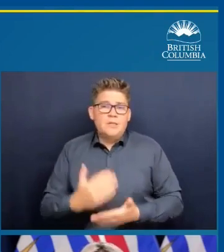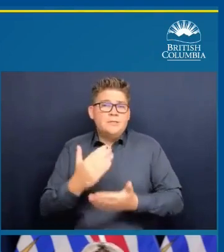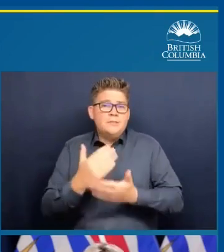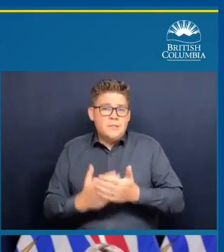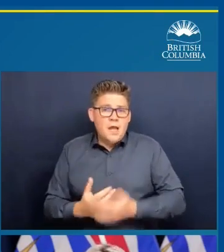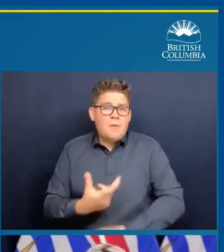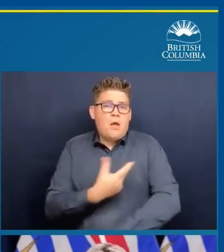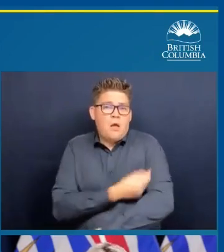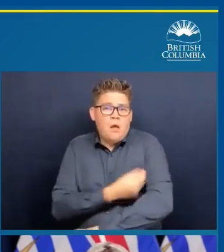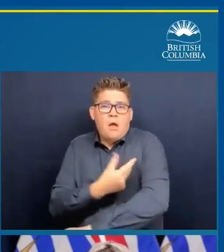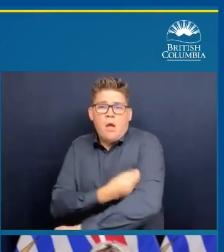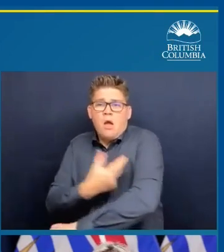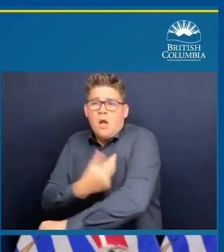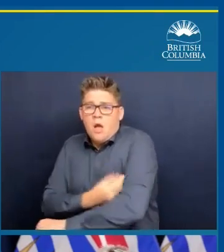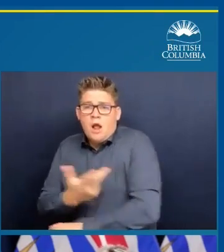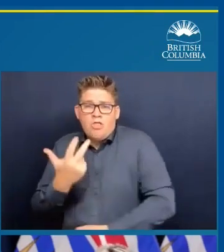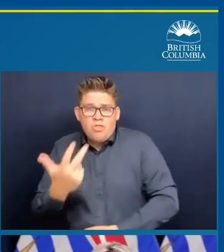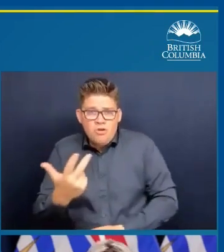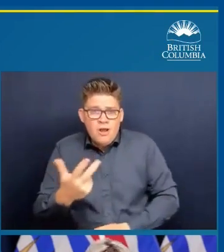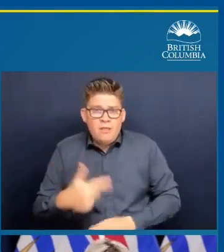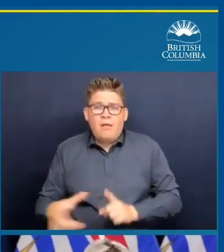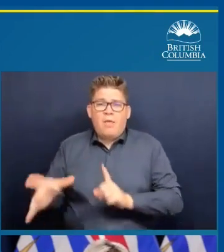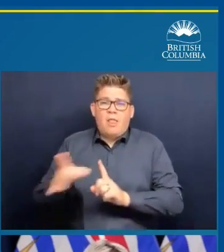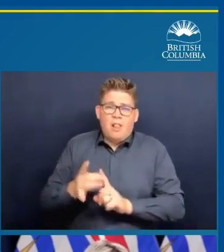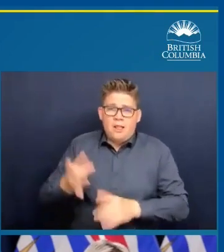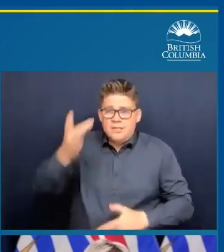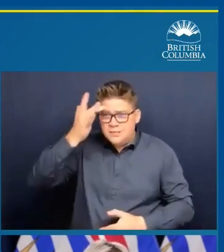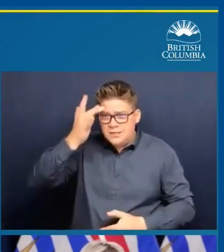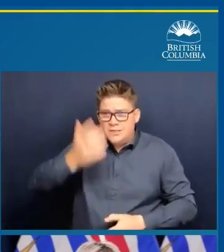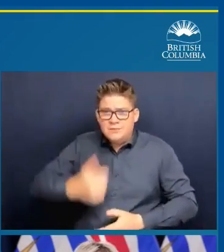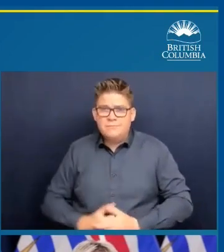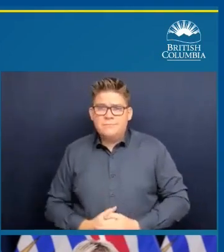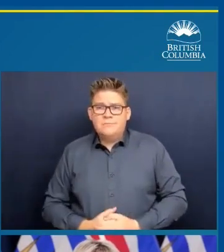complex picture of immunity that makes it challenging for us to